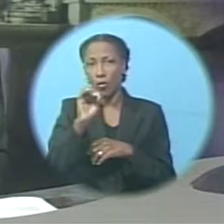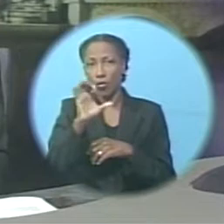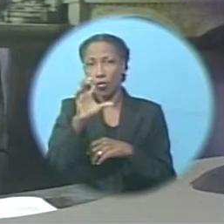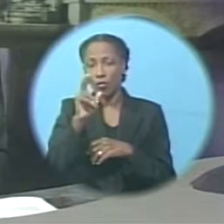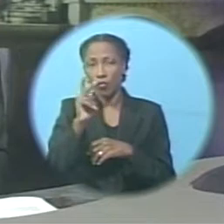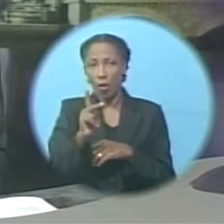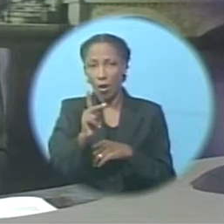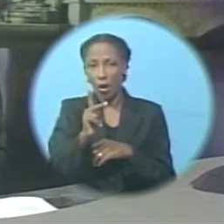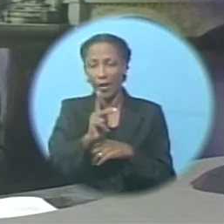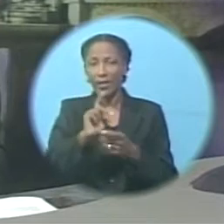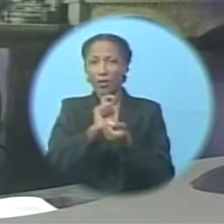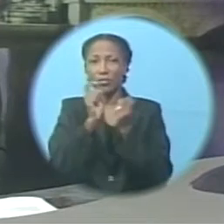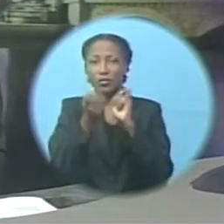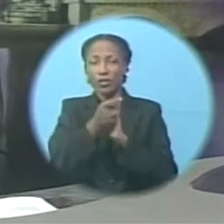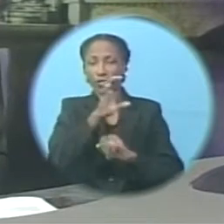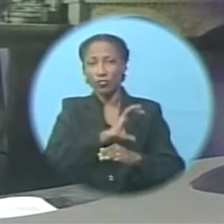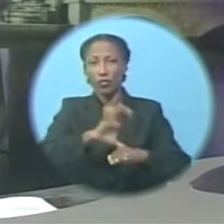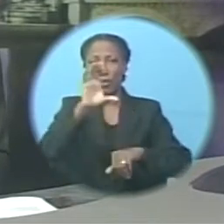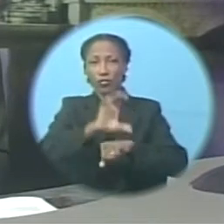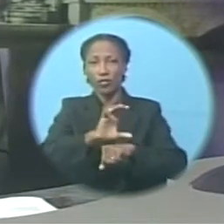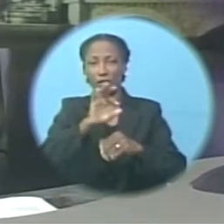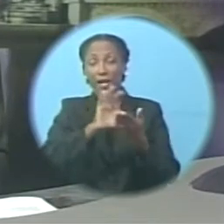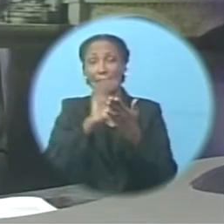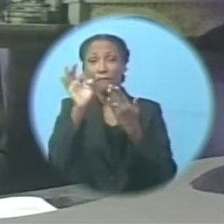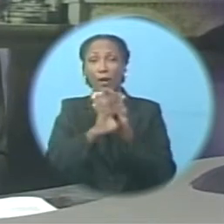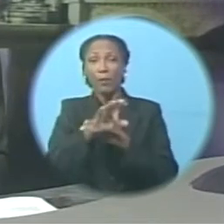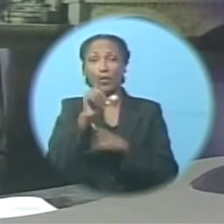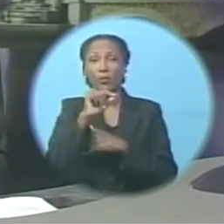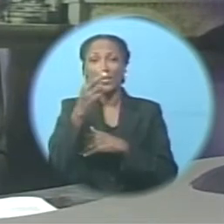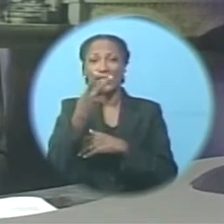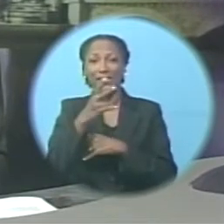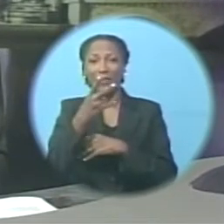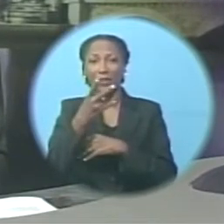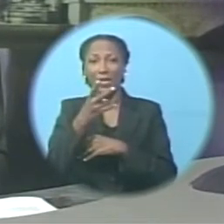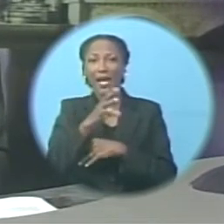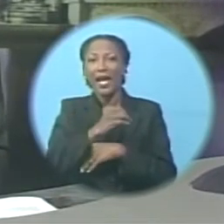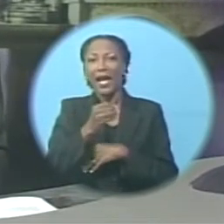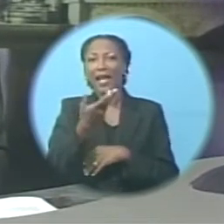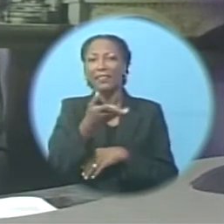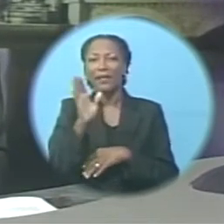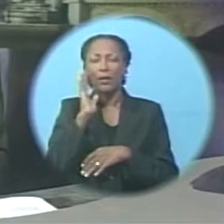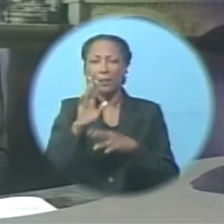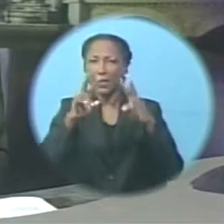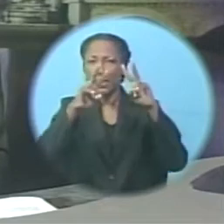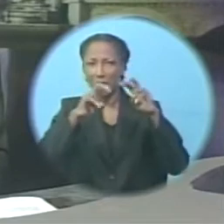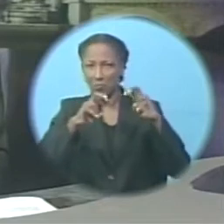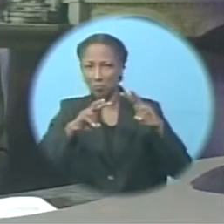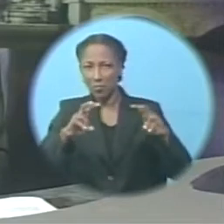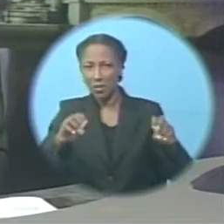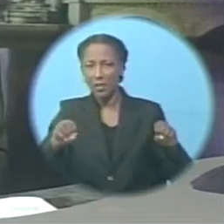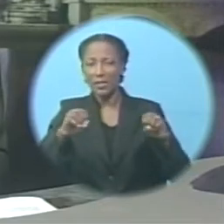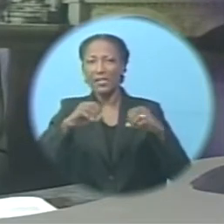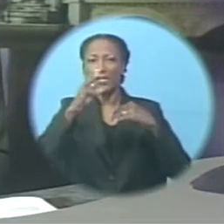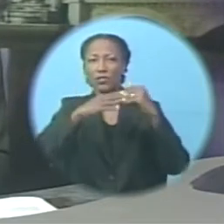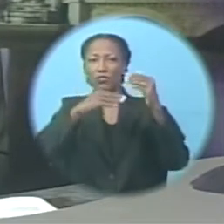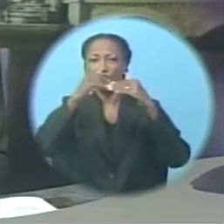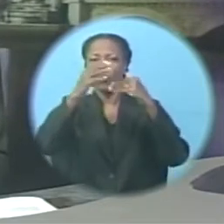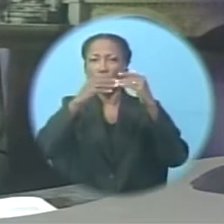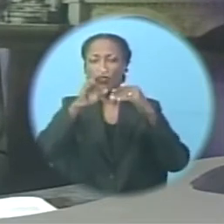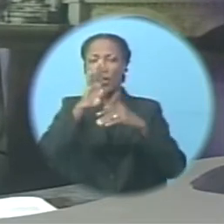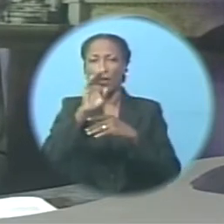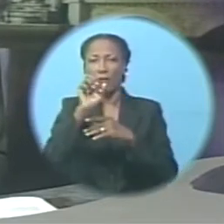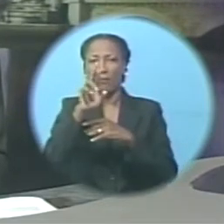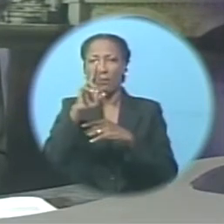in February 2017. In addition, Mr. Bushell says they will be reassessing the organizational structure of